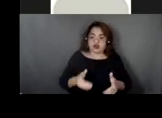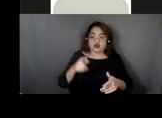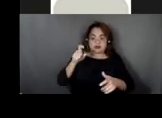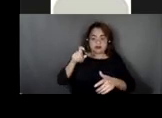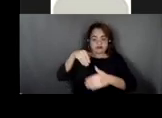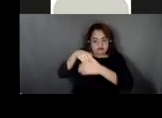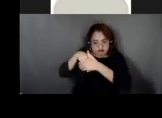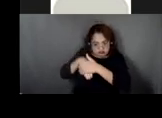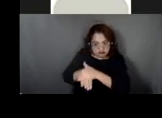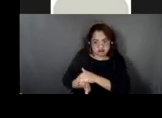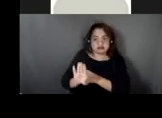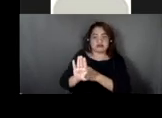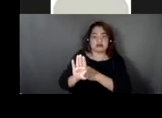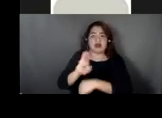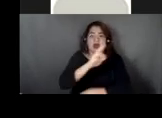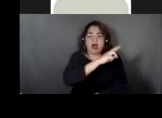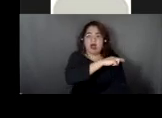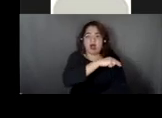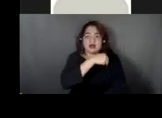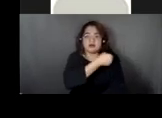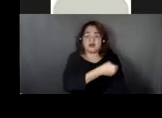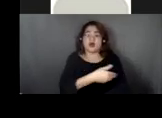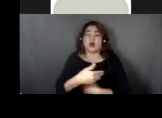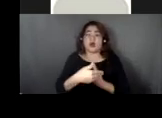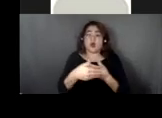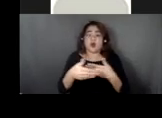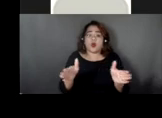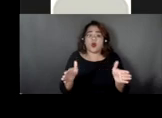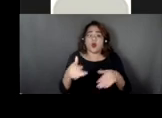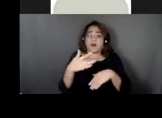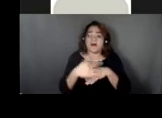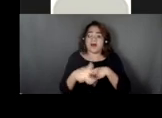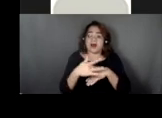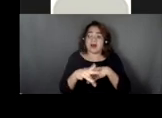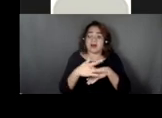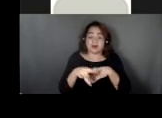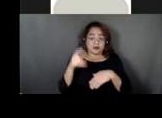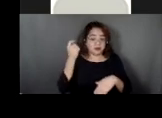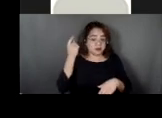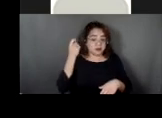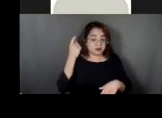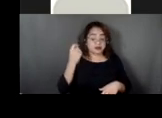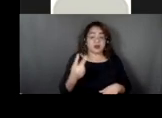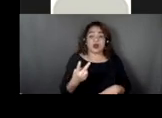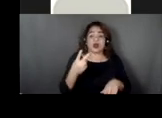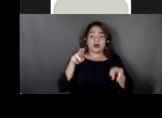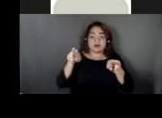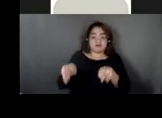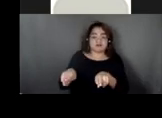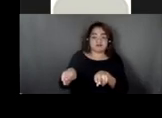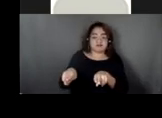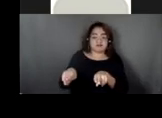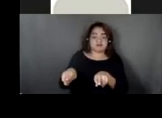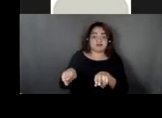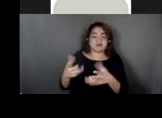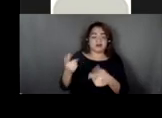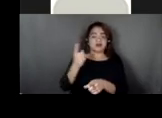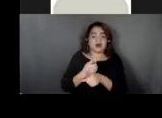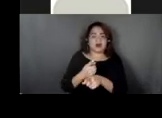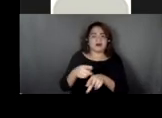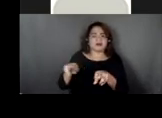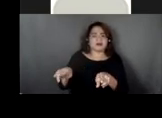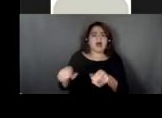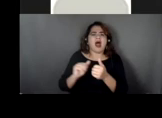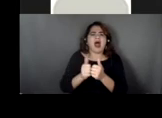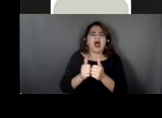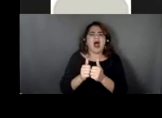hospital and the room that's available is a room that 2 patients can share, how do